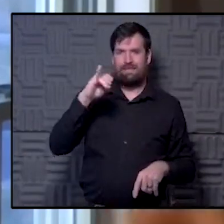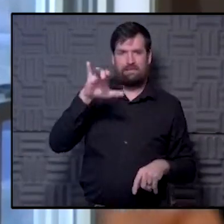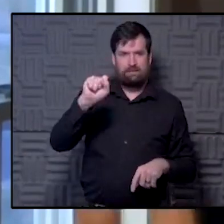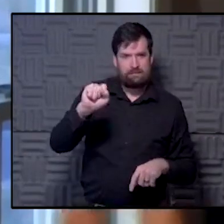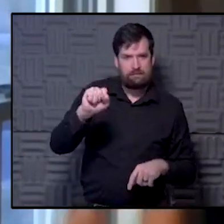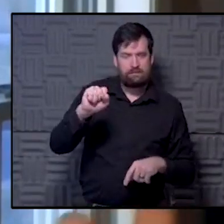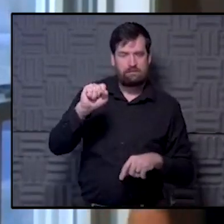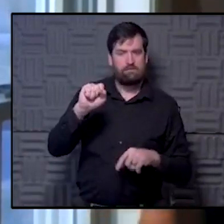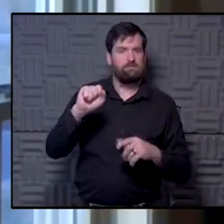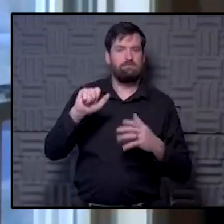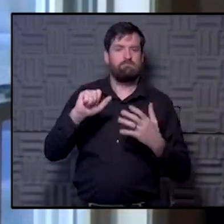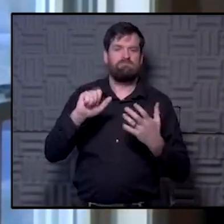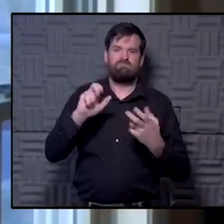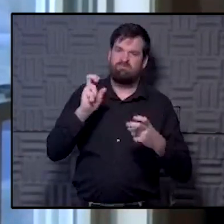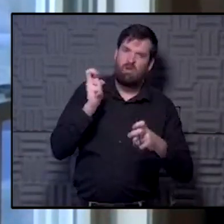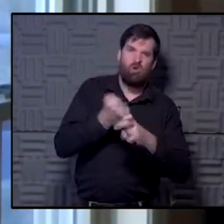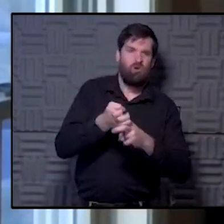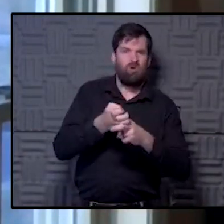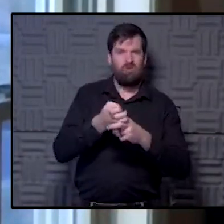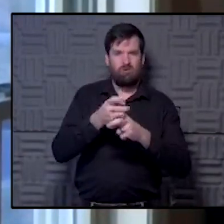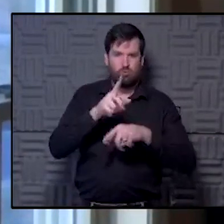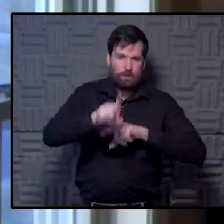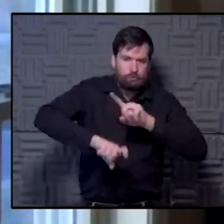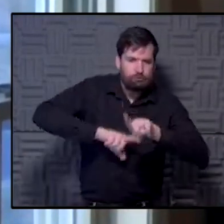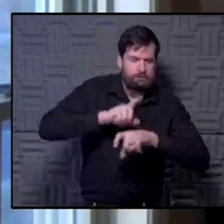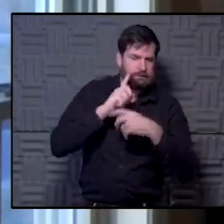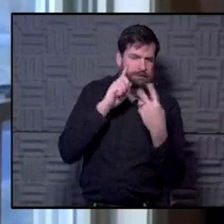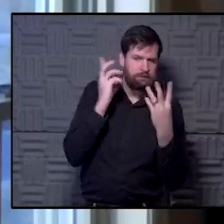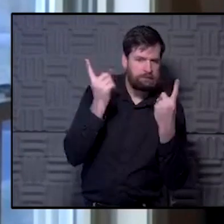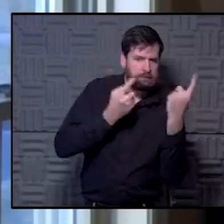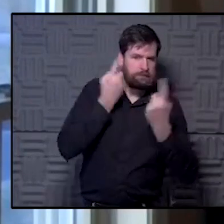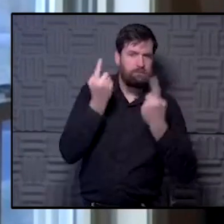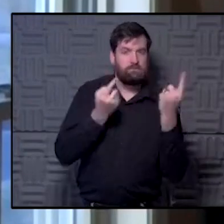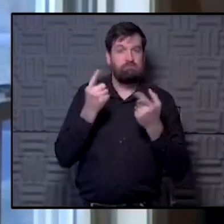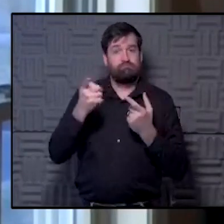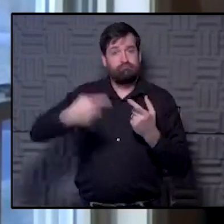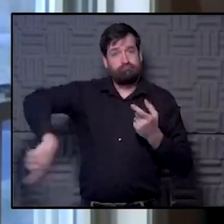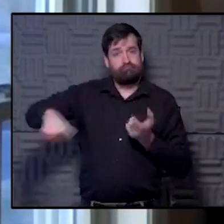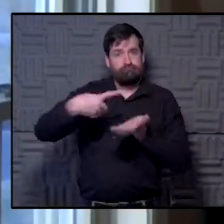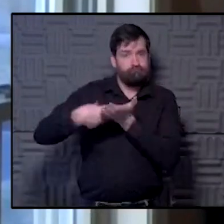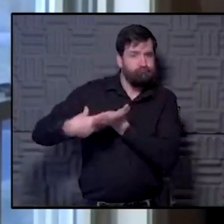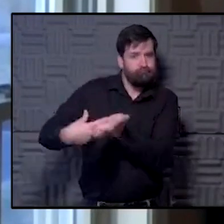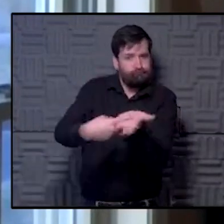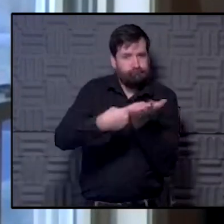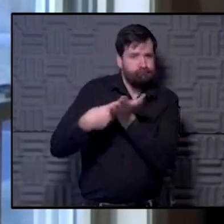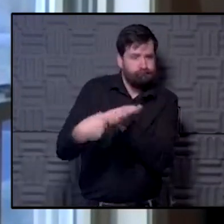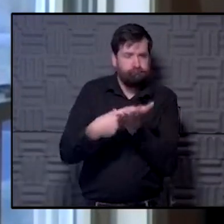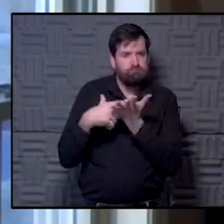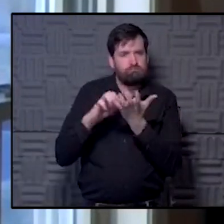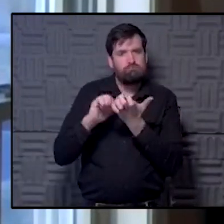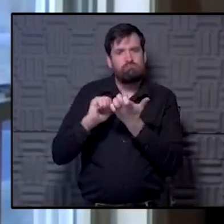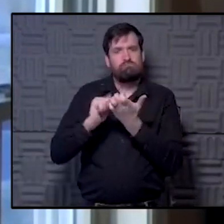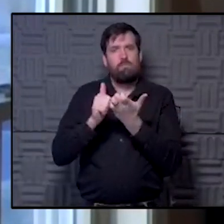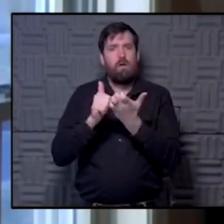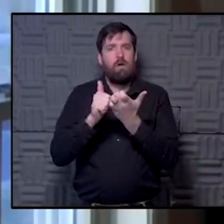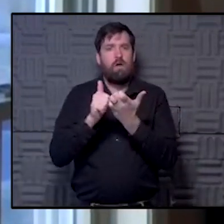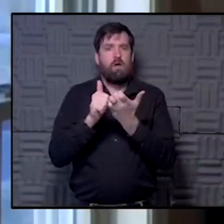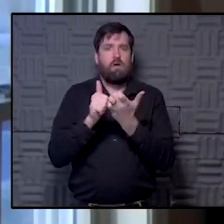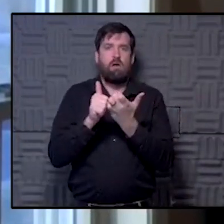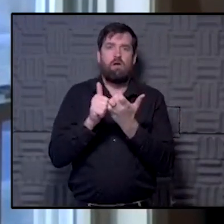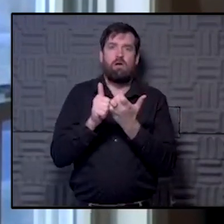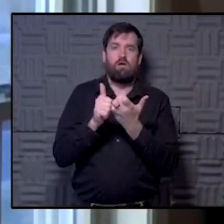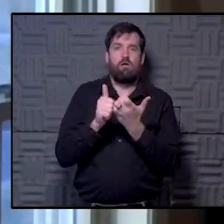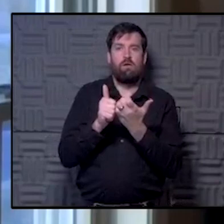kind of the hard ethics questions. And they talk, and they try to figure out, how do you do